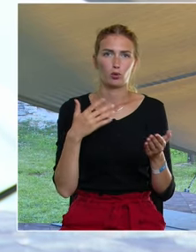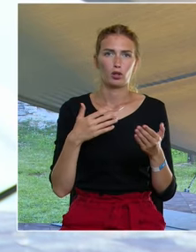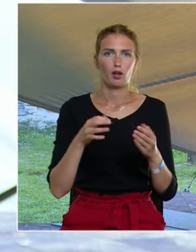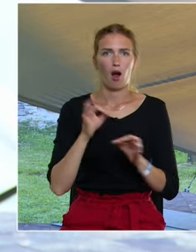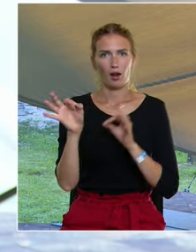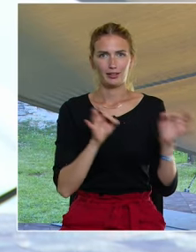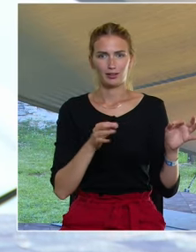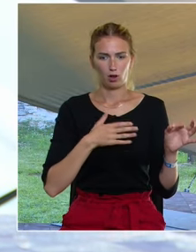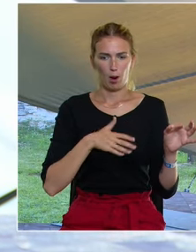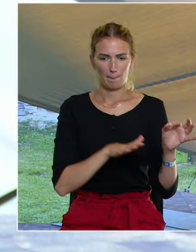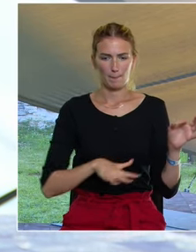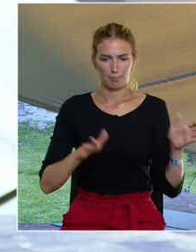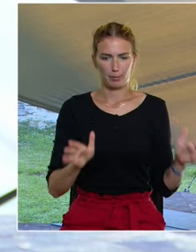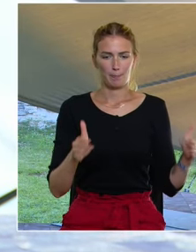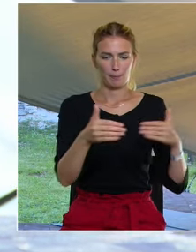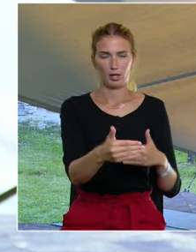architect.